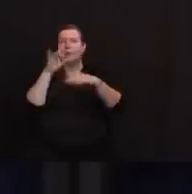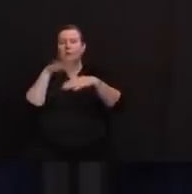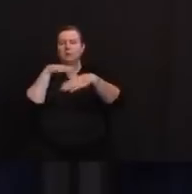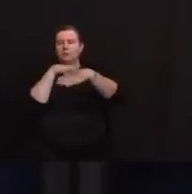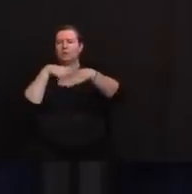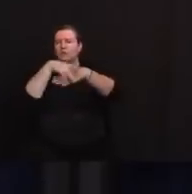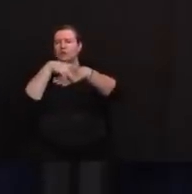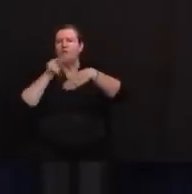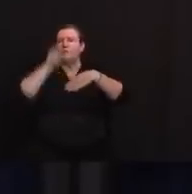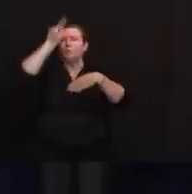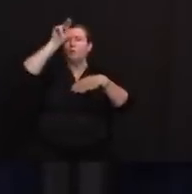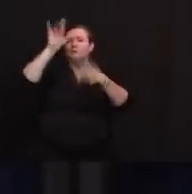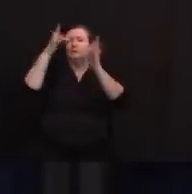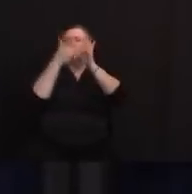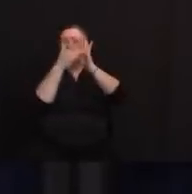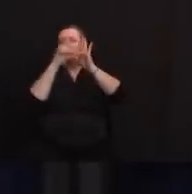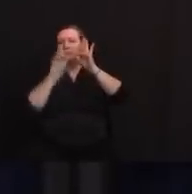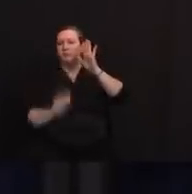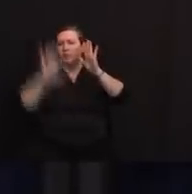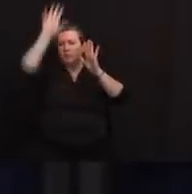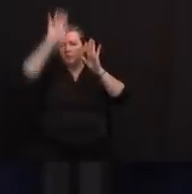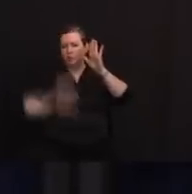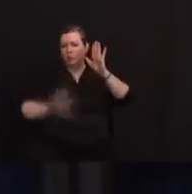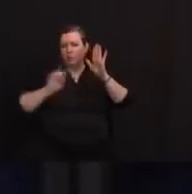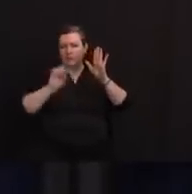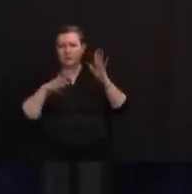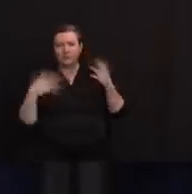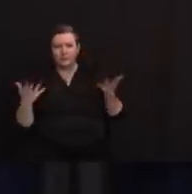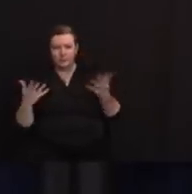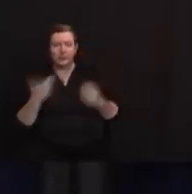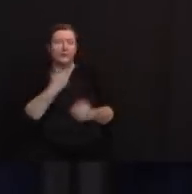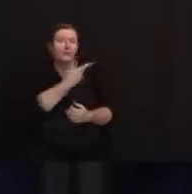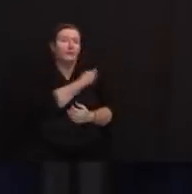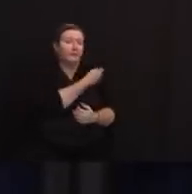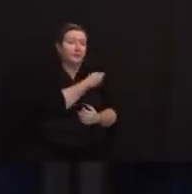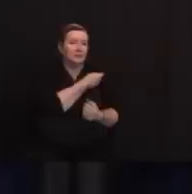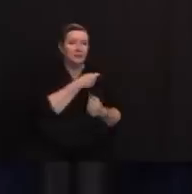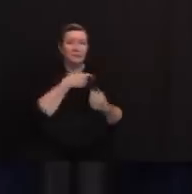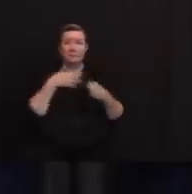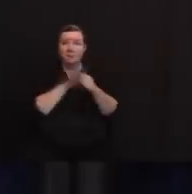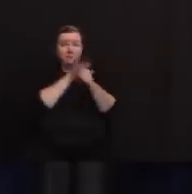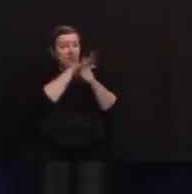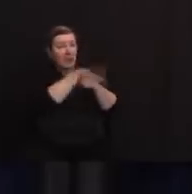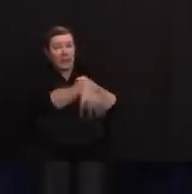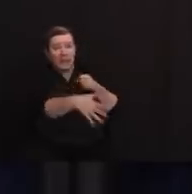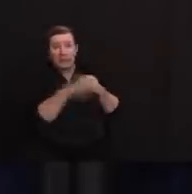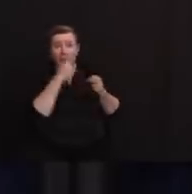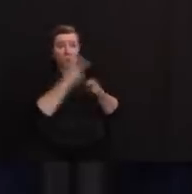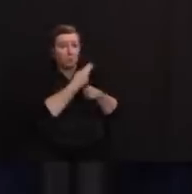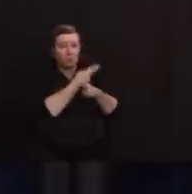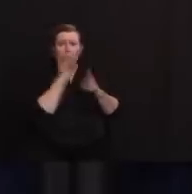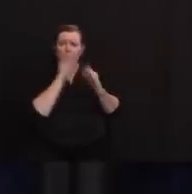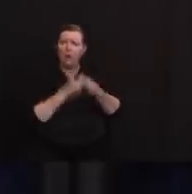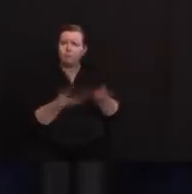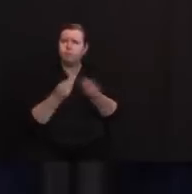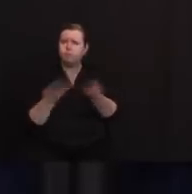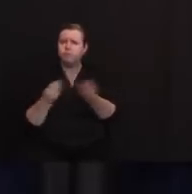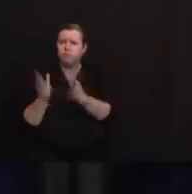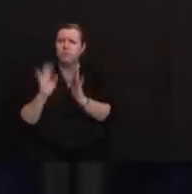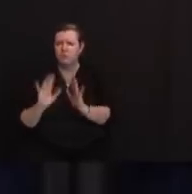for going unused. It is not necessary to vaccinate all individuals in one